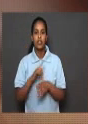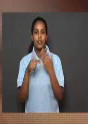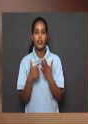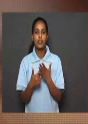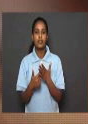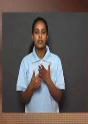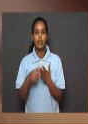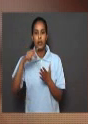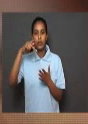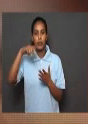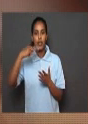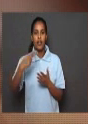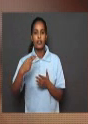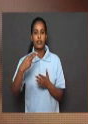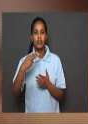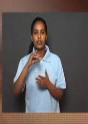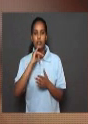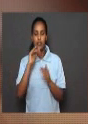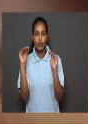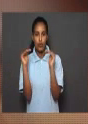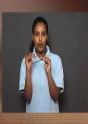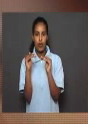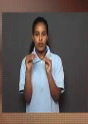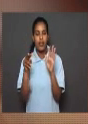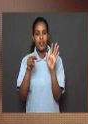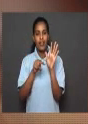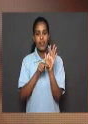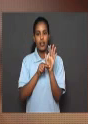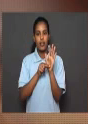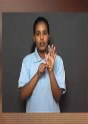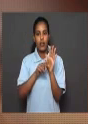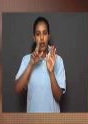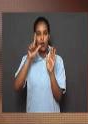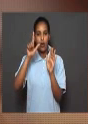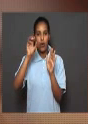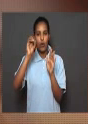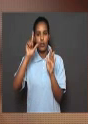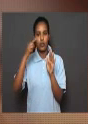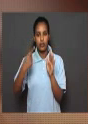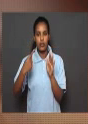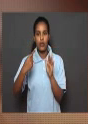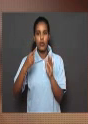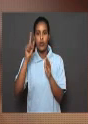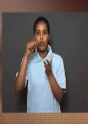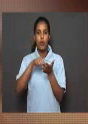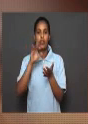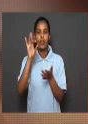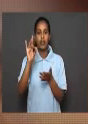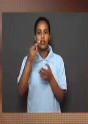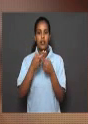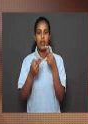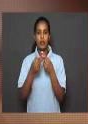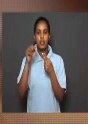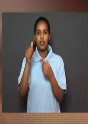Therefore, the pH is equal to negative log of 1.8